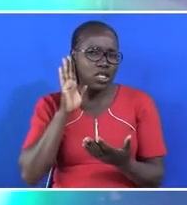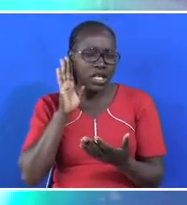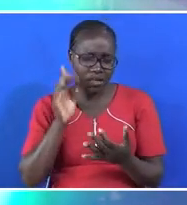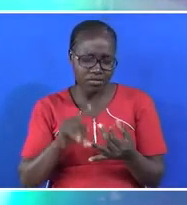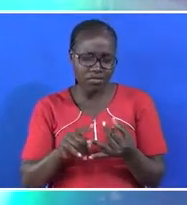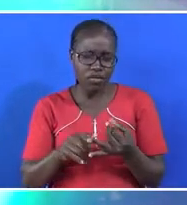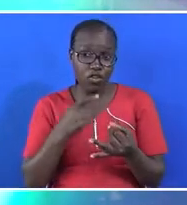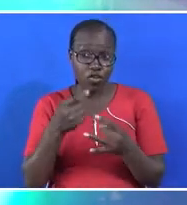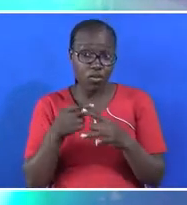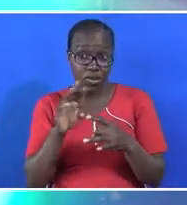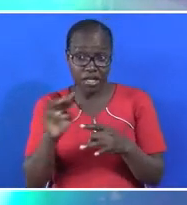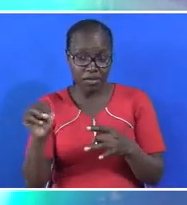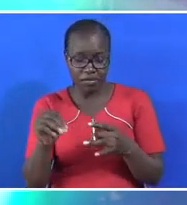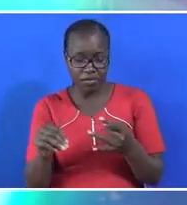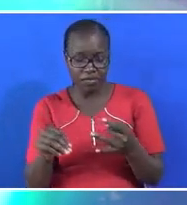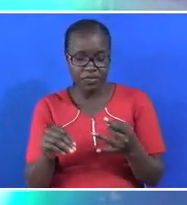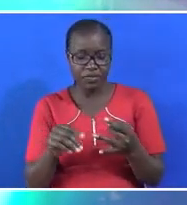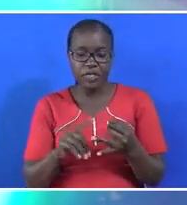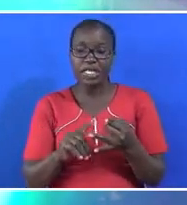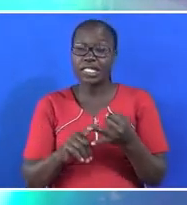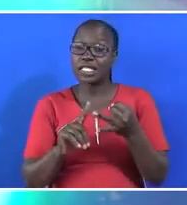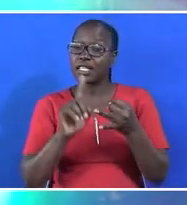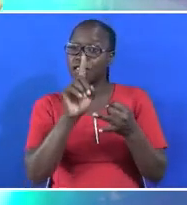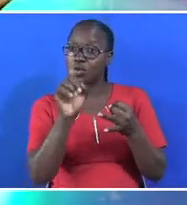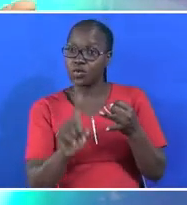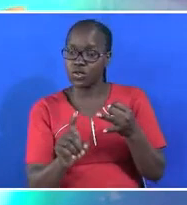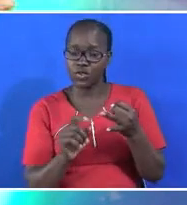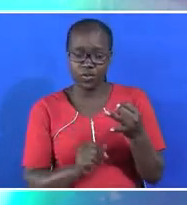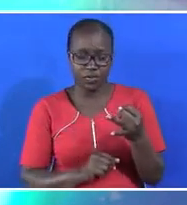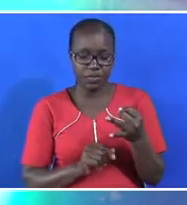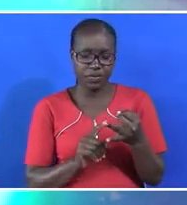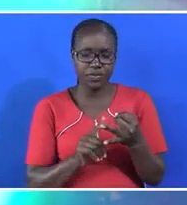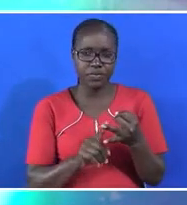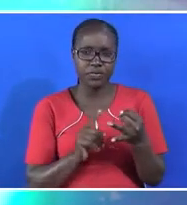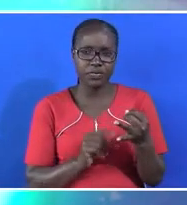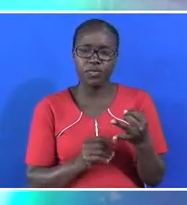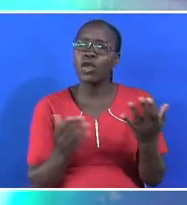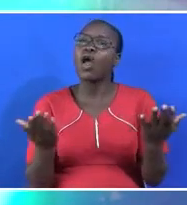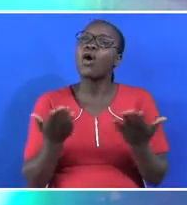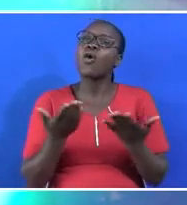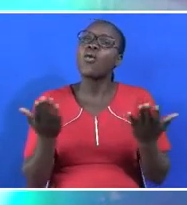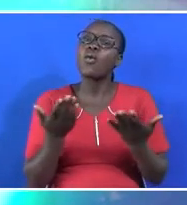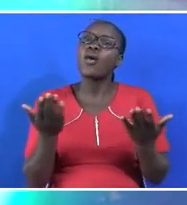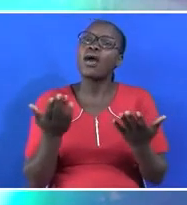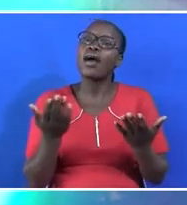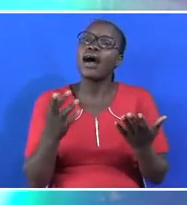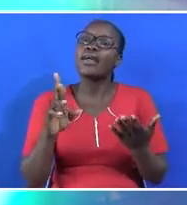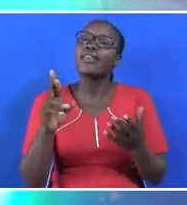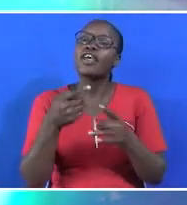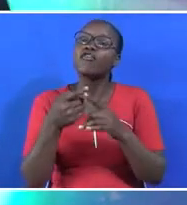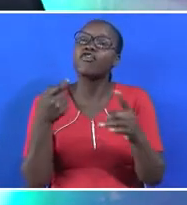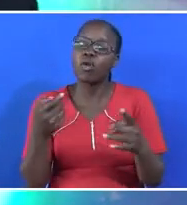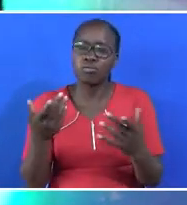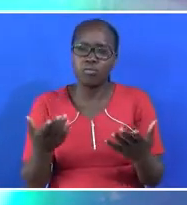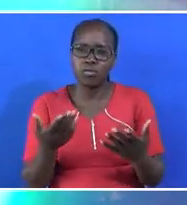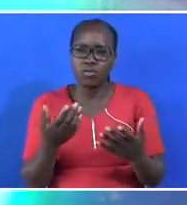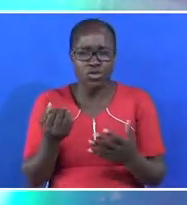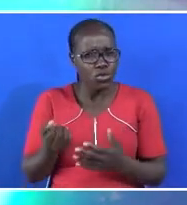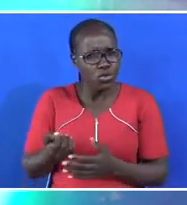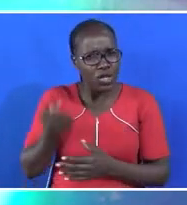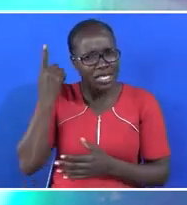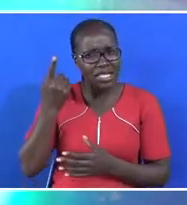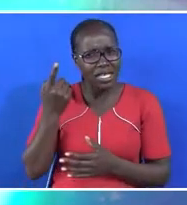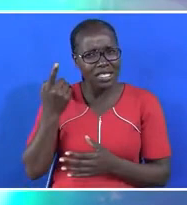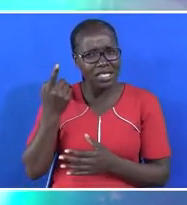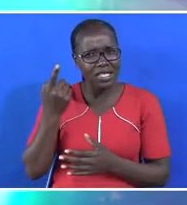them? And the second question that the king is asked is, where are they from? Do you